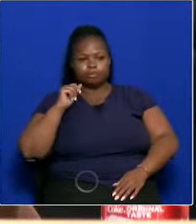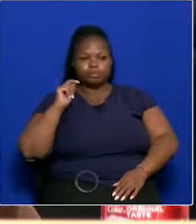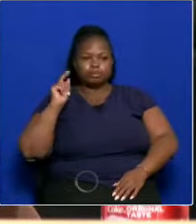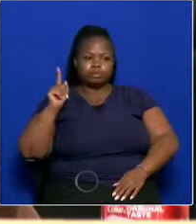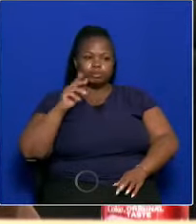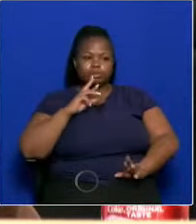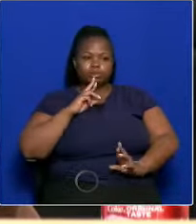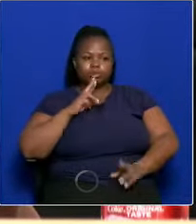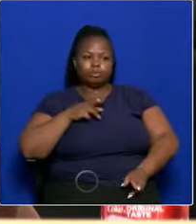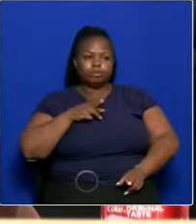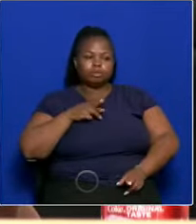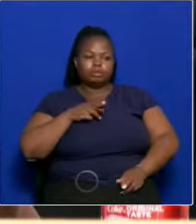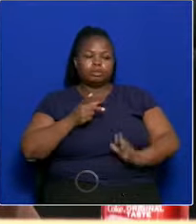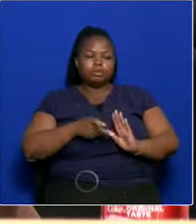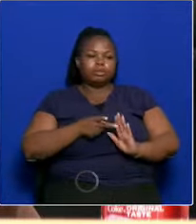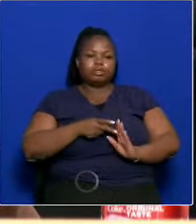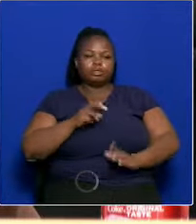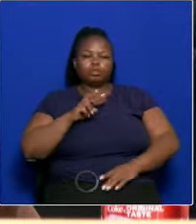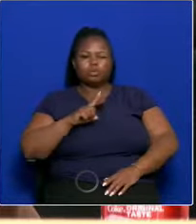page 127.